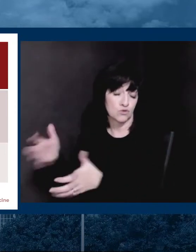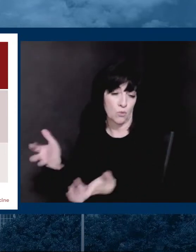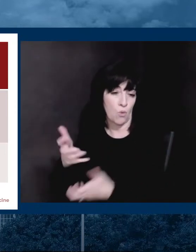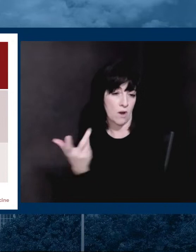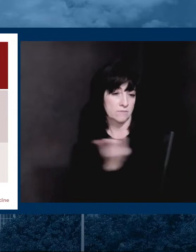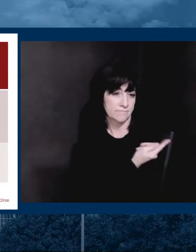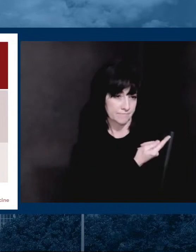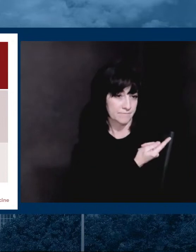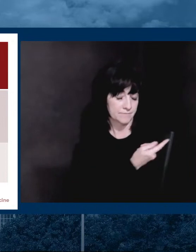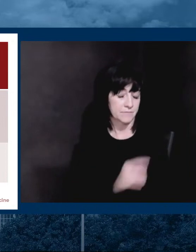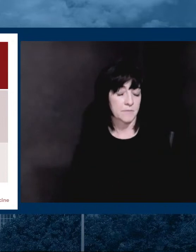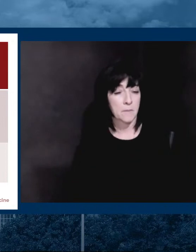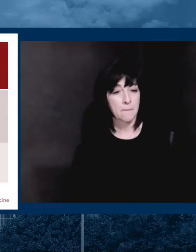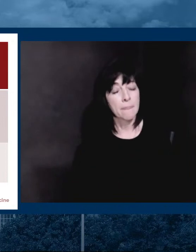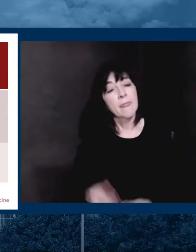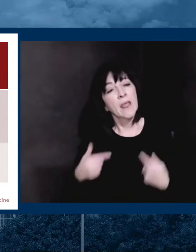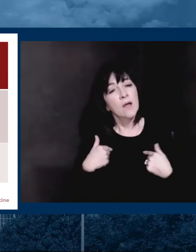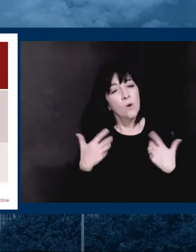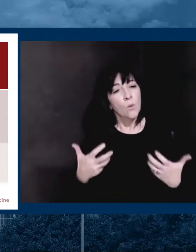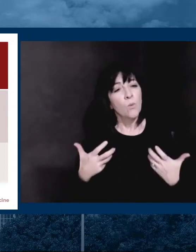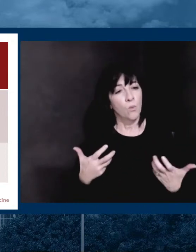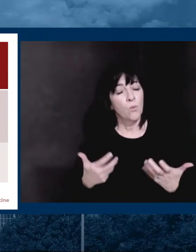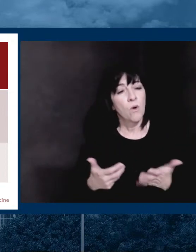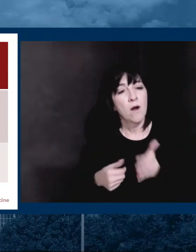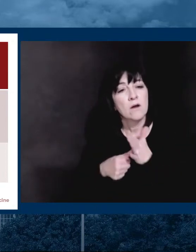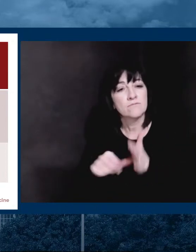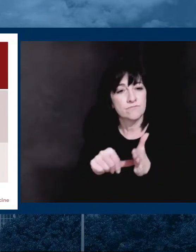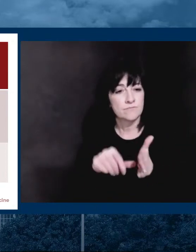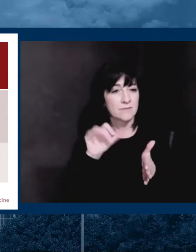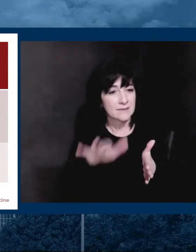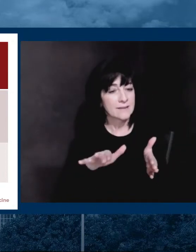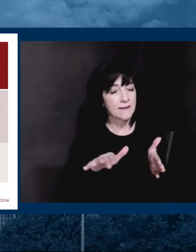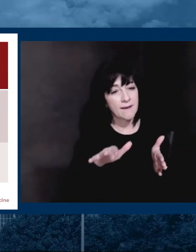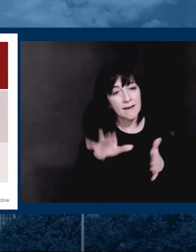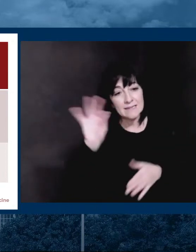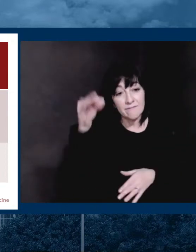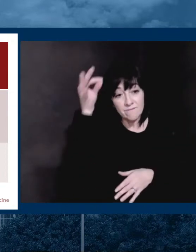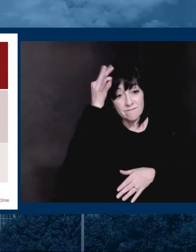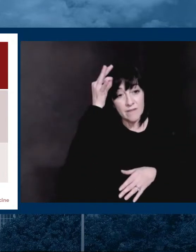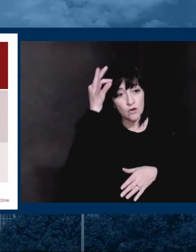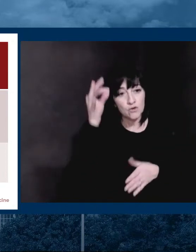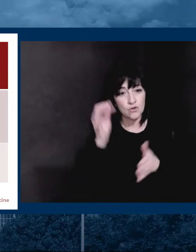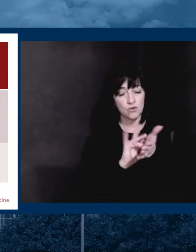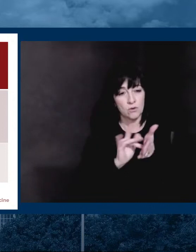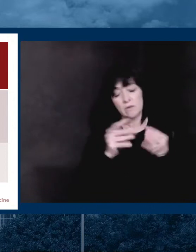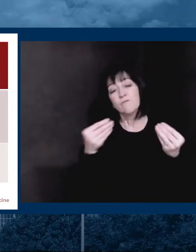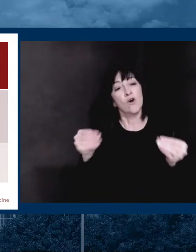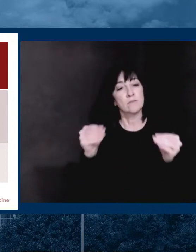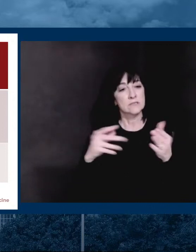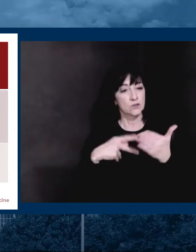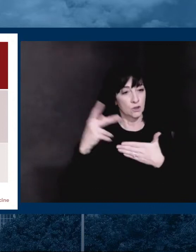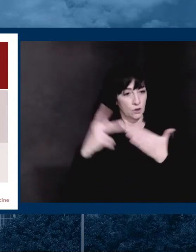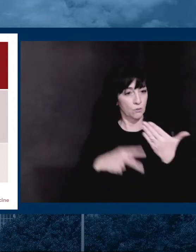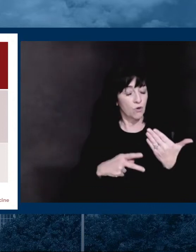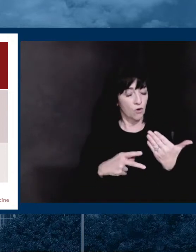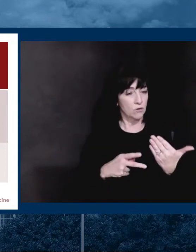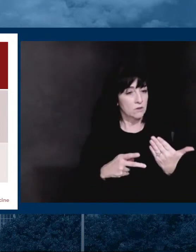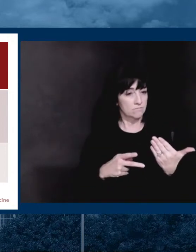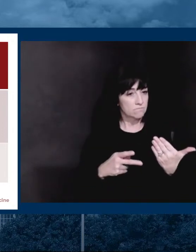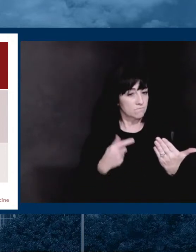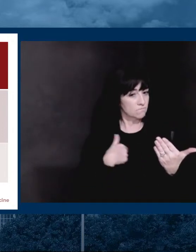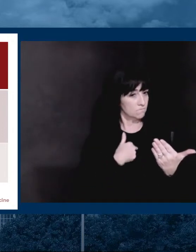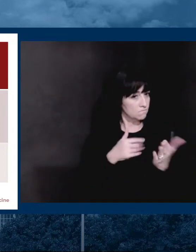federal pharmacy program, which is a federal program that we're really excited to partner on with CVS